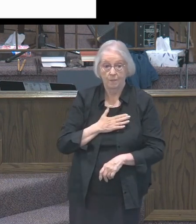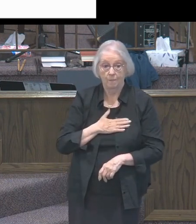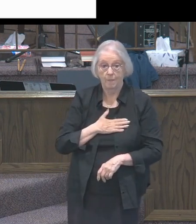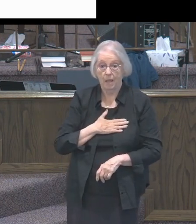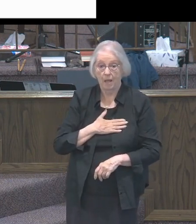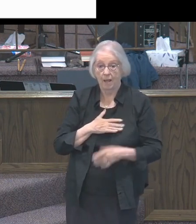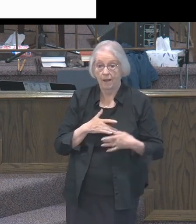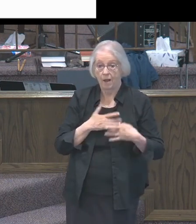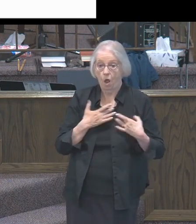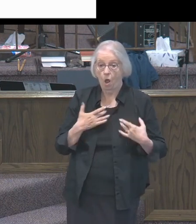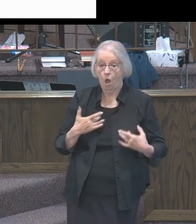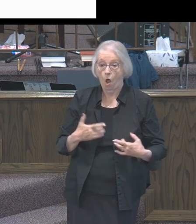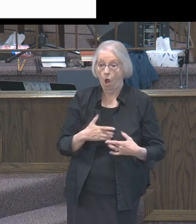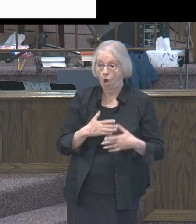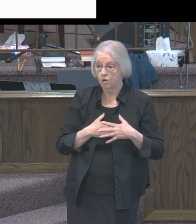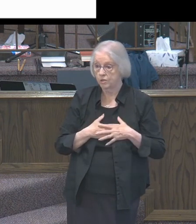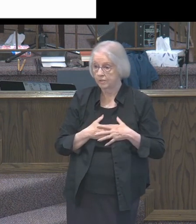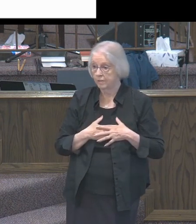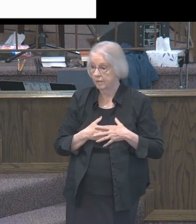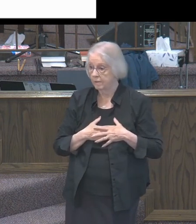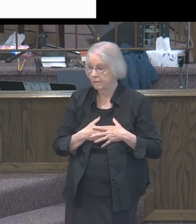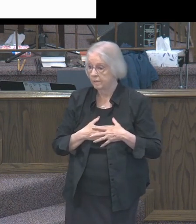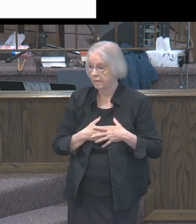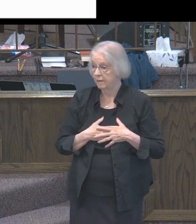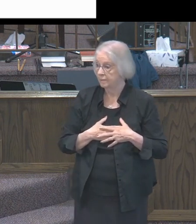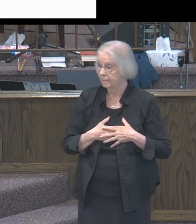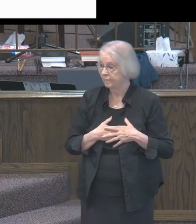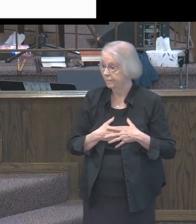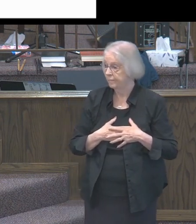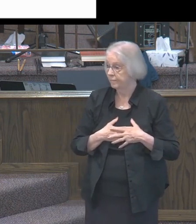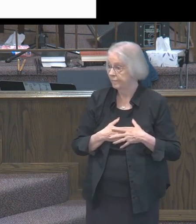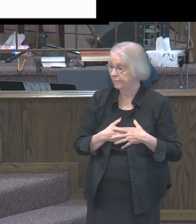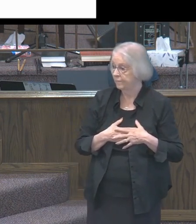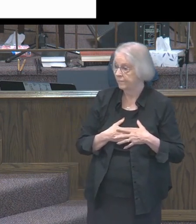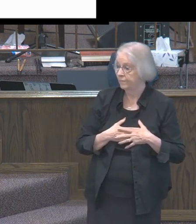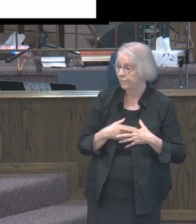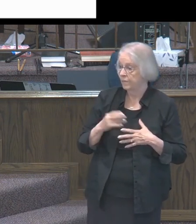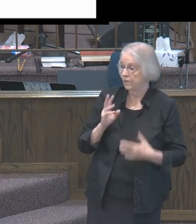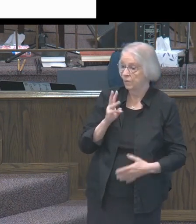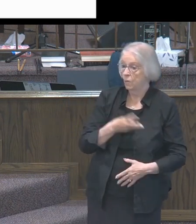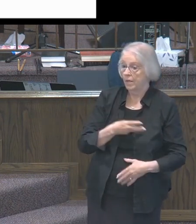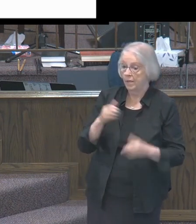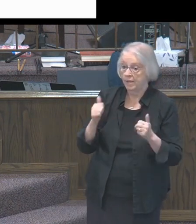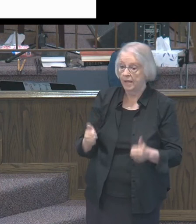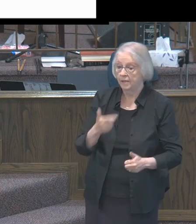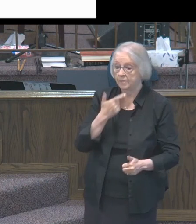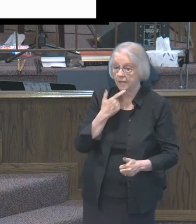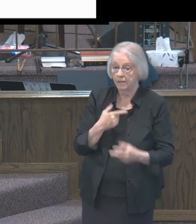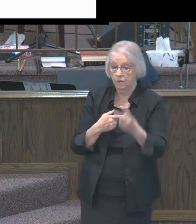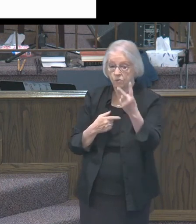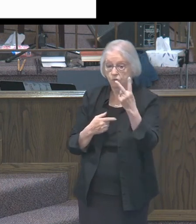to offend you, and I am sorry. Will you forgive me?